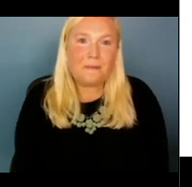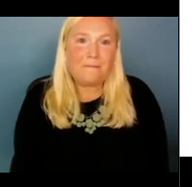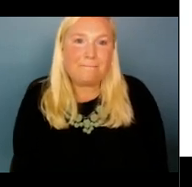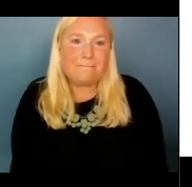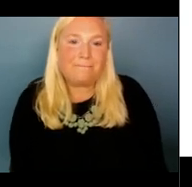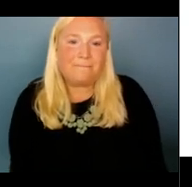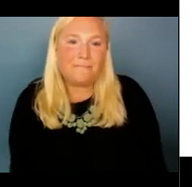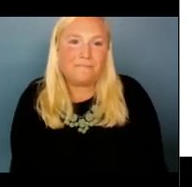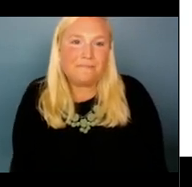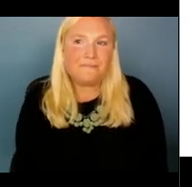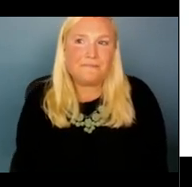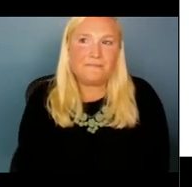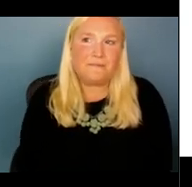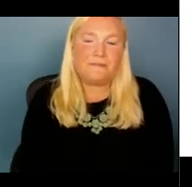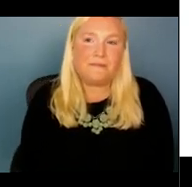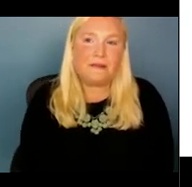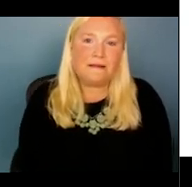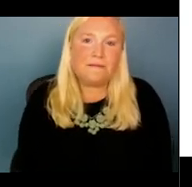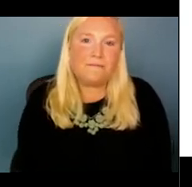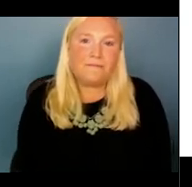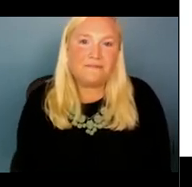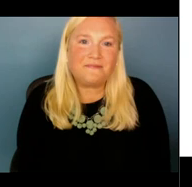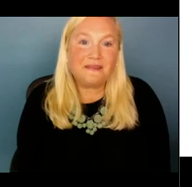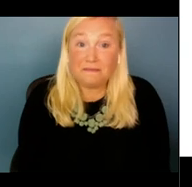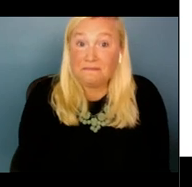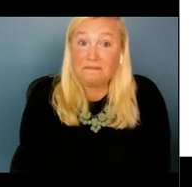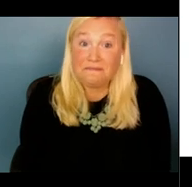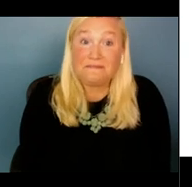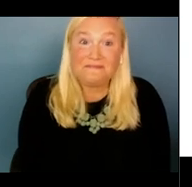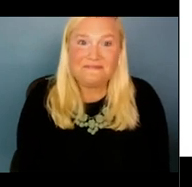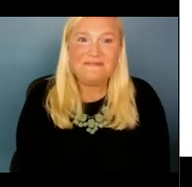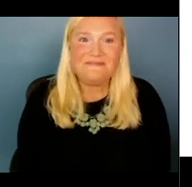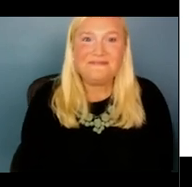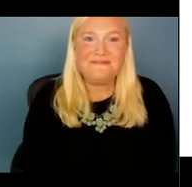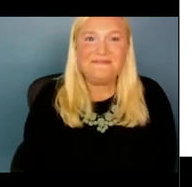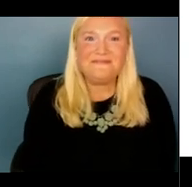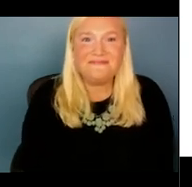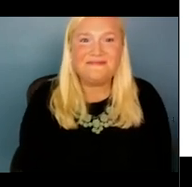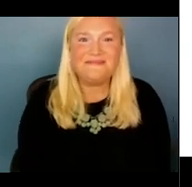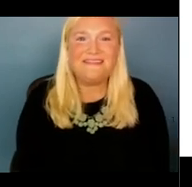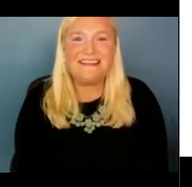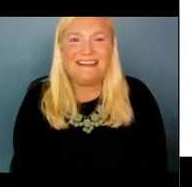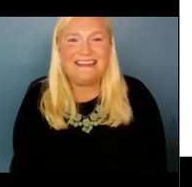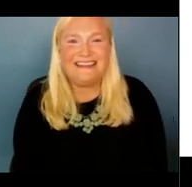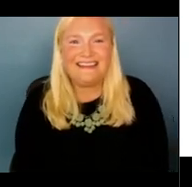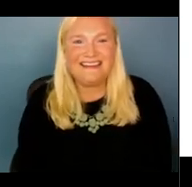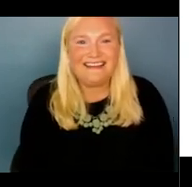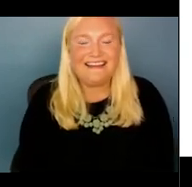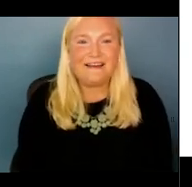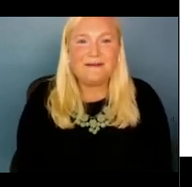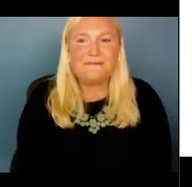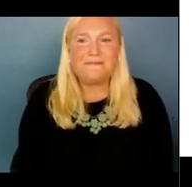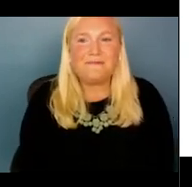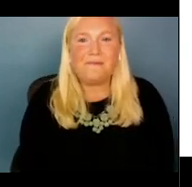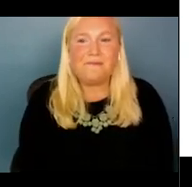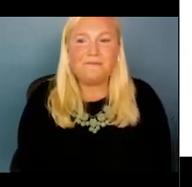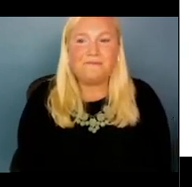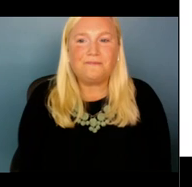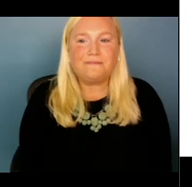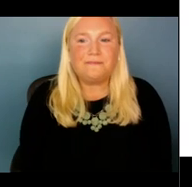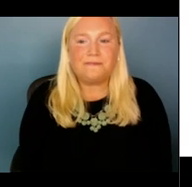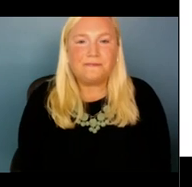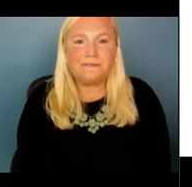not want to be in therapy. I mean, we're fun people, we speech language pathologists, right? Everybody should want to hang out with us,